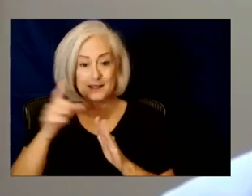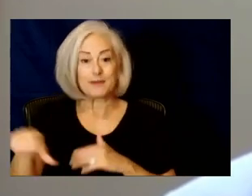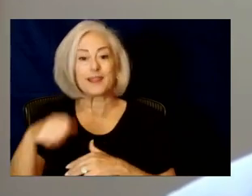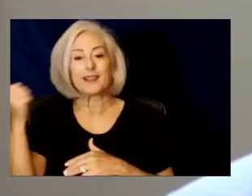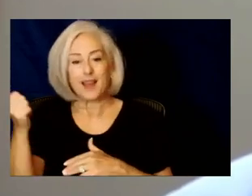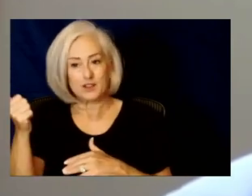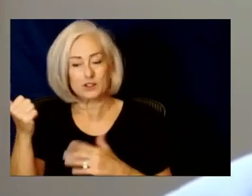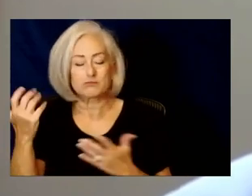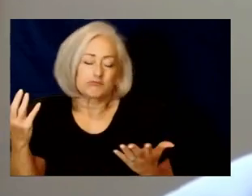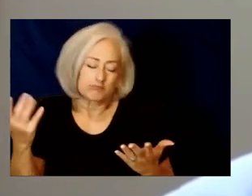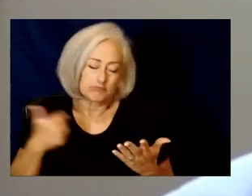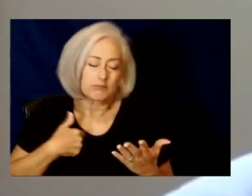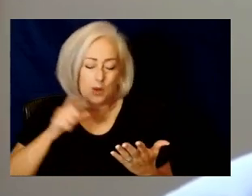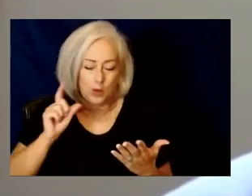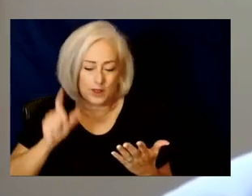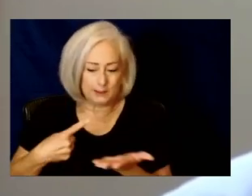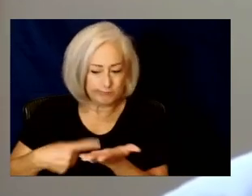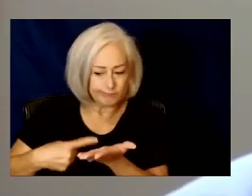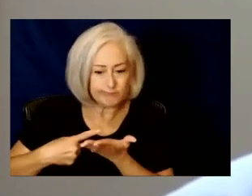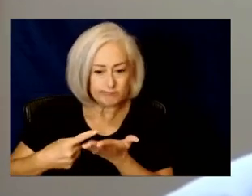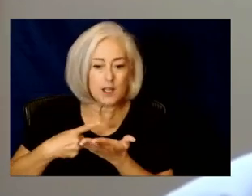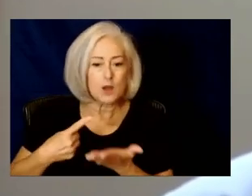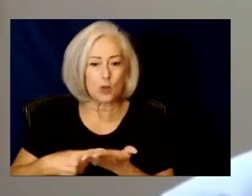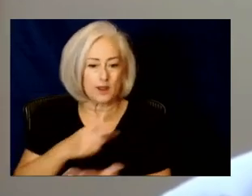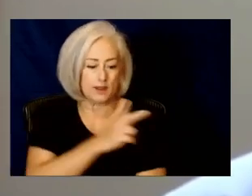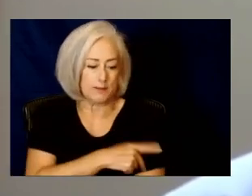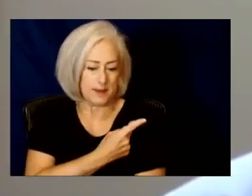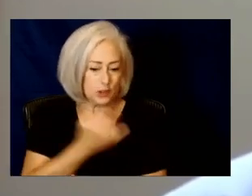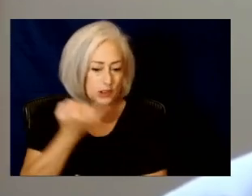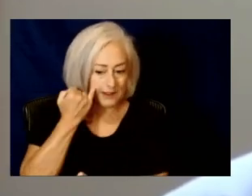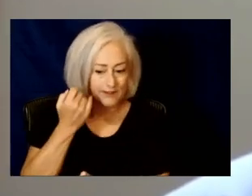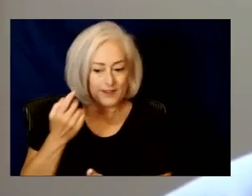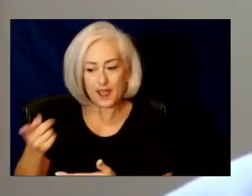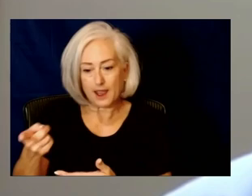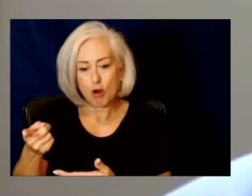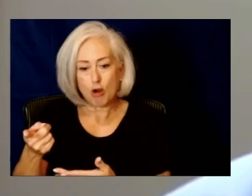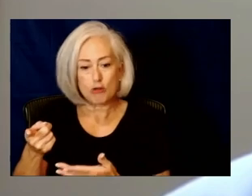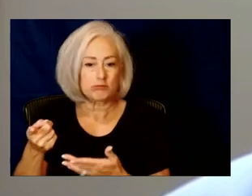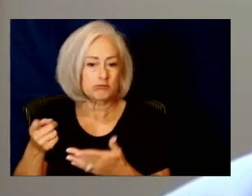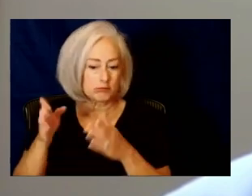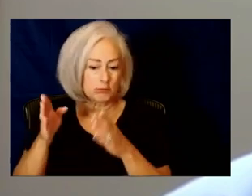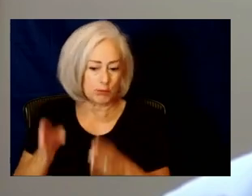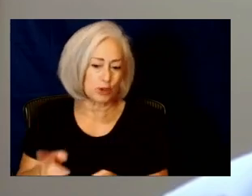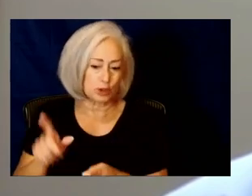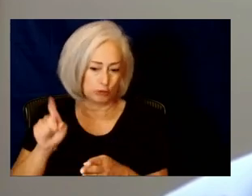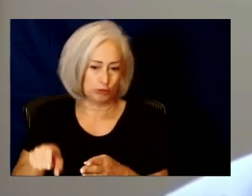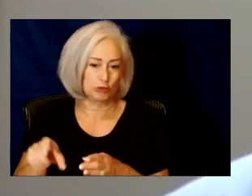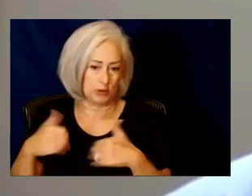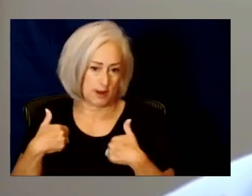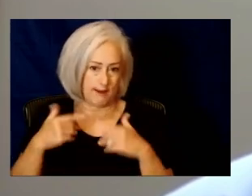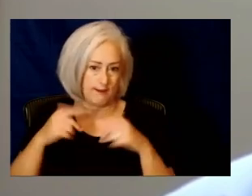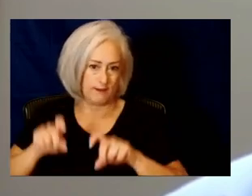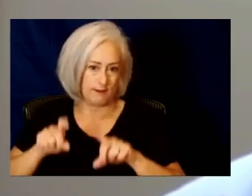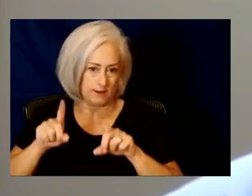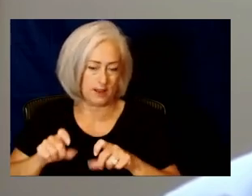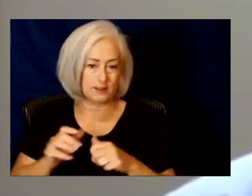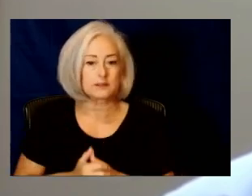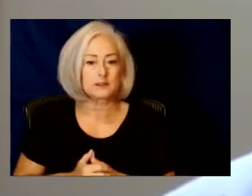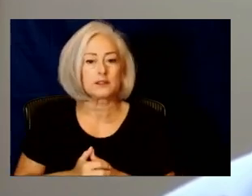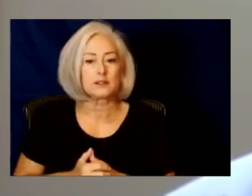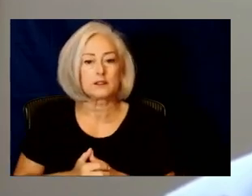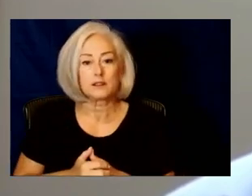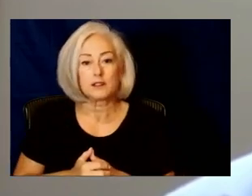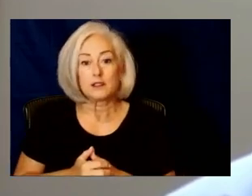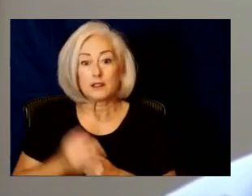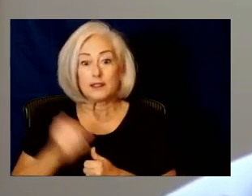patient as I see if there are candidates for this. And then the other risk, I guess, some people don't want to